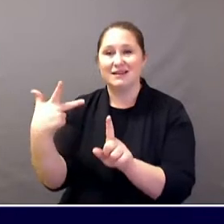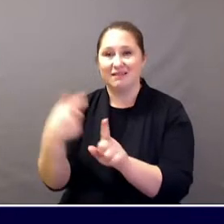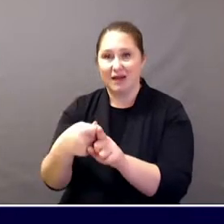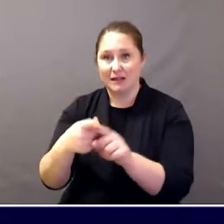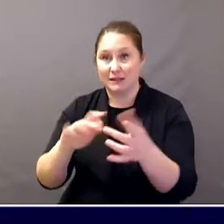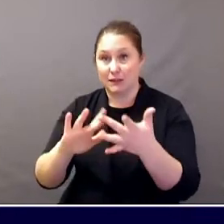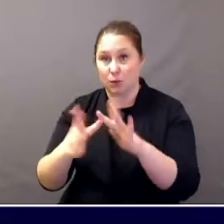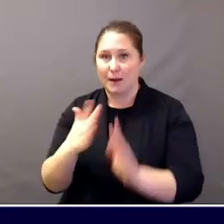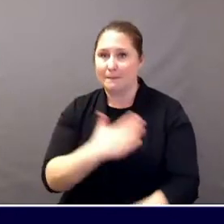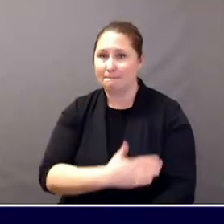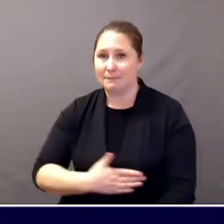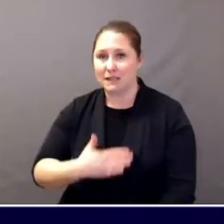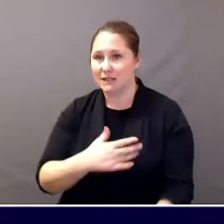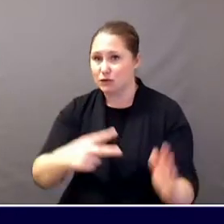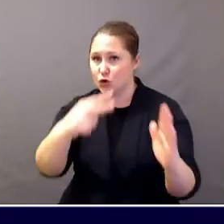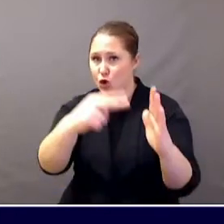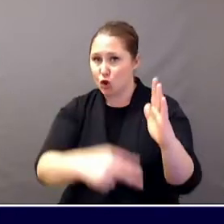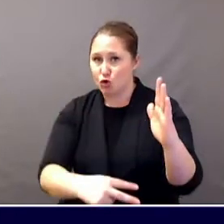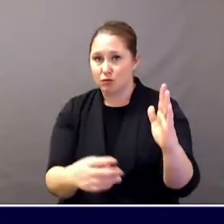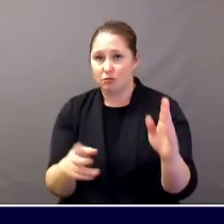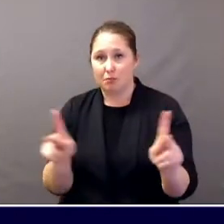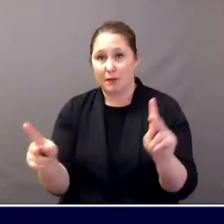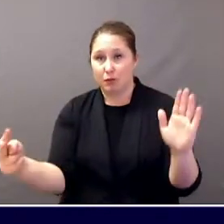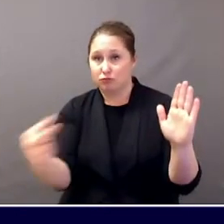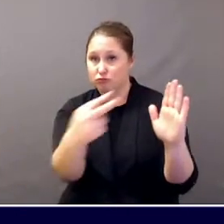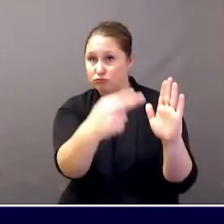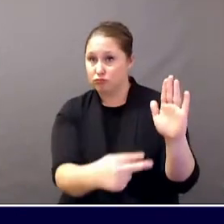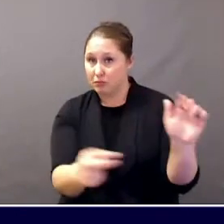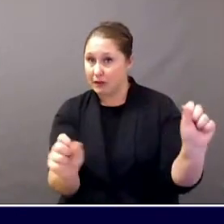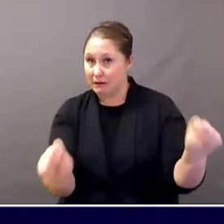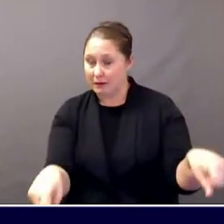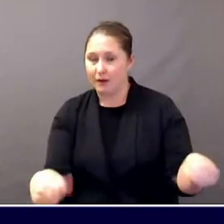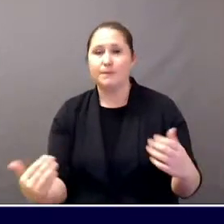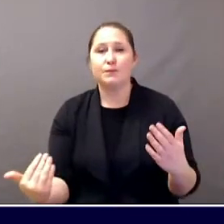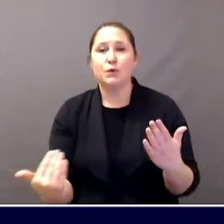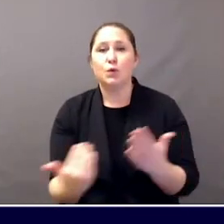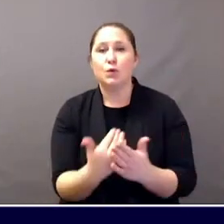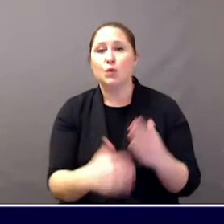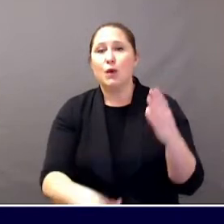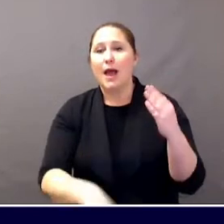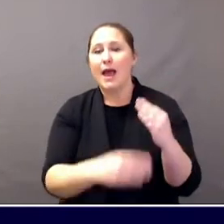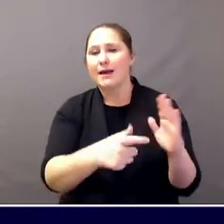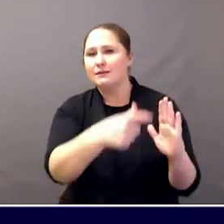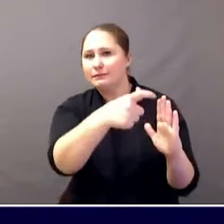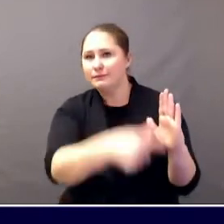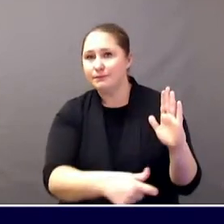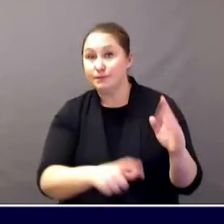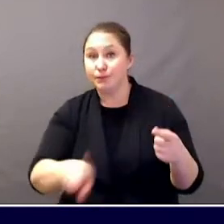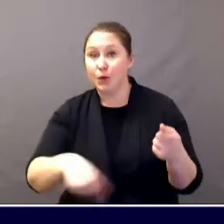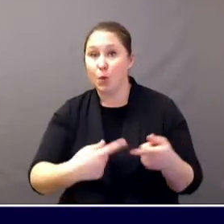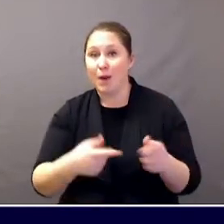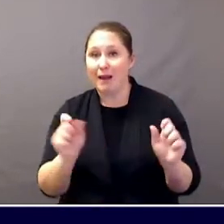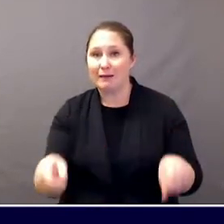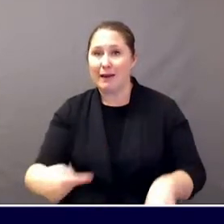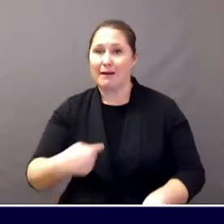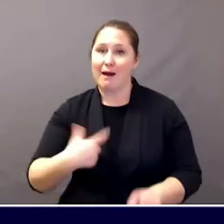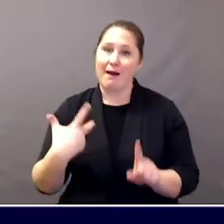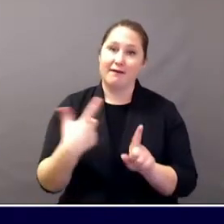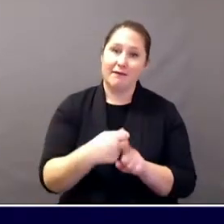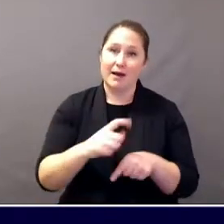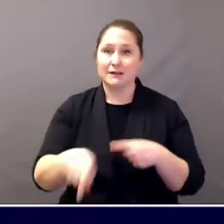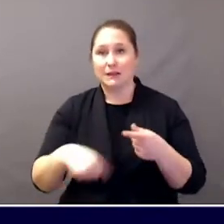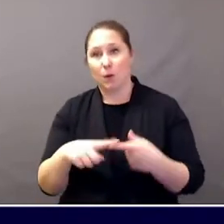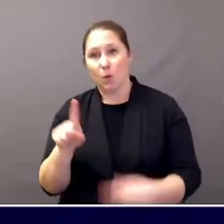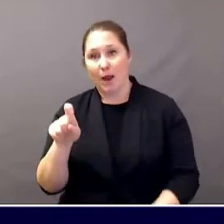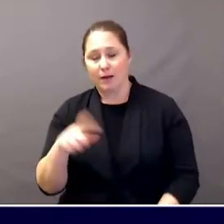for the Maine public. And on it, it has a new section that talks about when can I get vaccinated and where can I